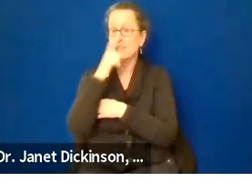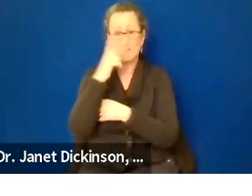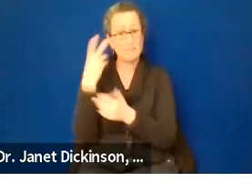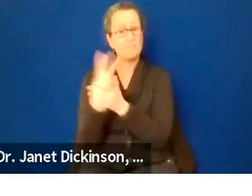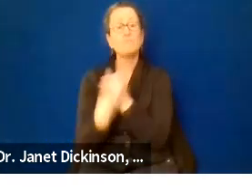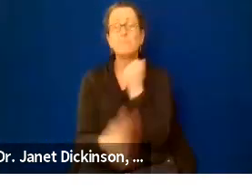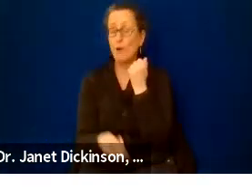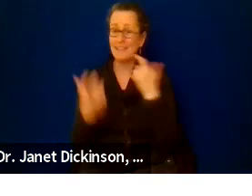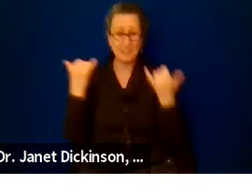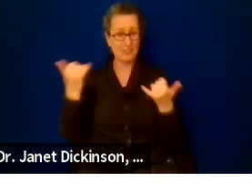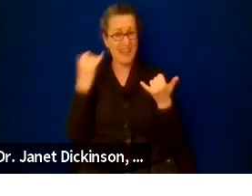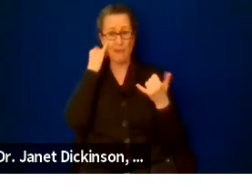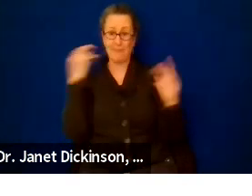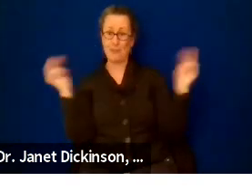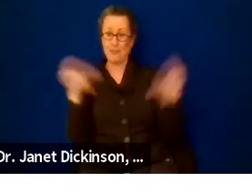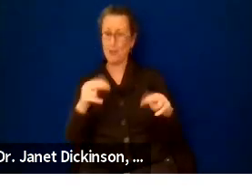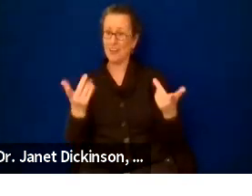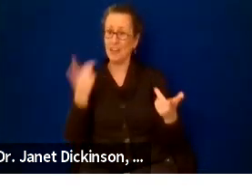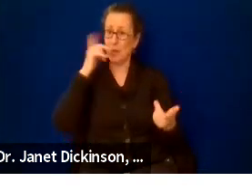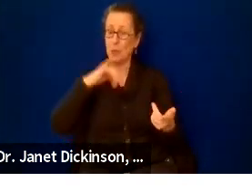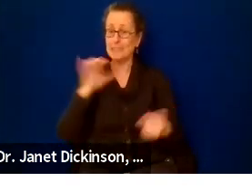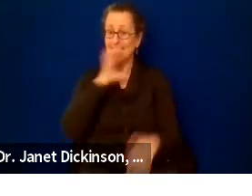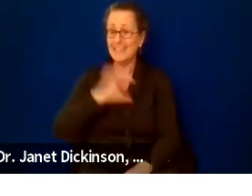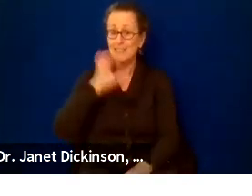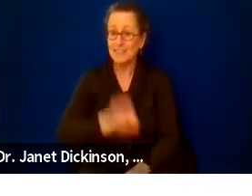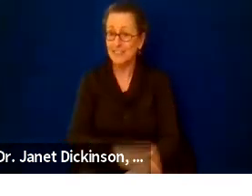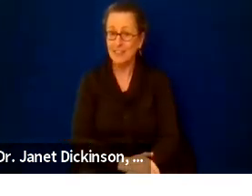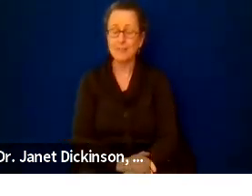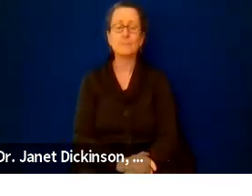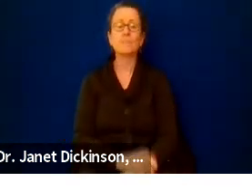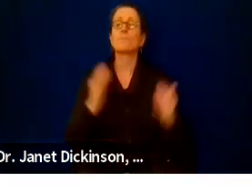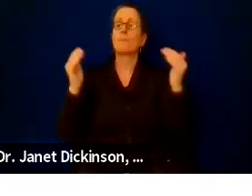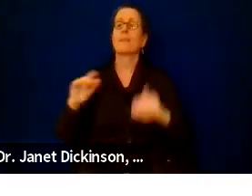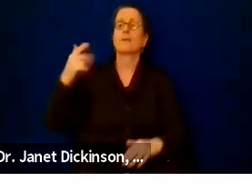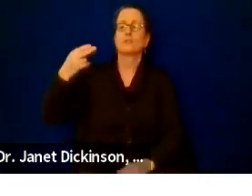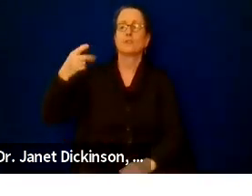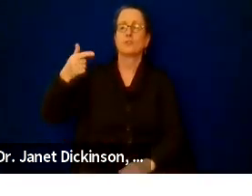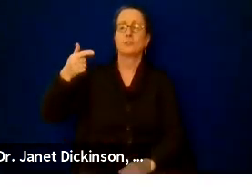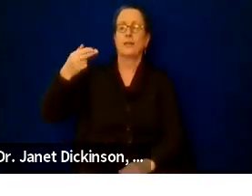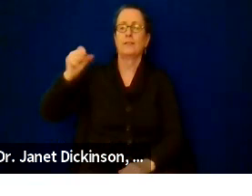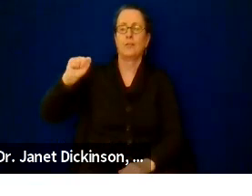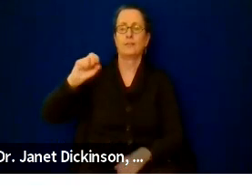distanced cafeteria space. Oh, that sounds terrific. And what about at the high school, Principal Patnod?